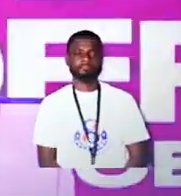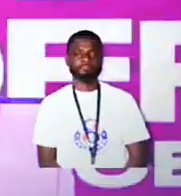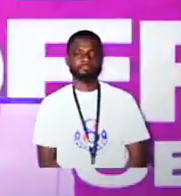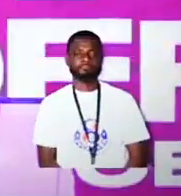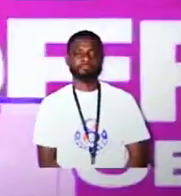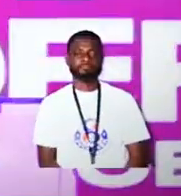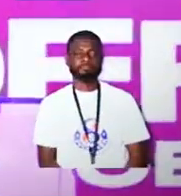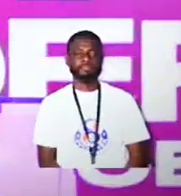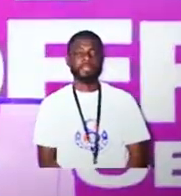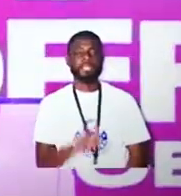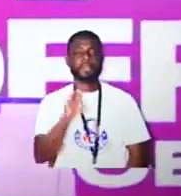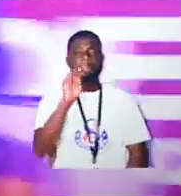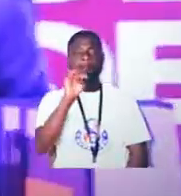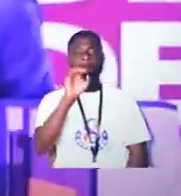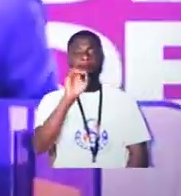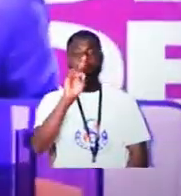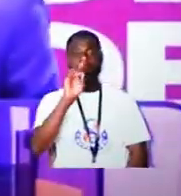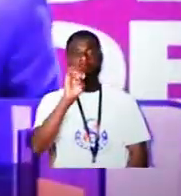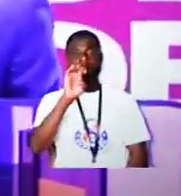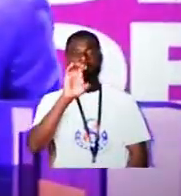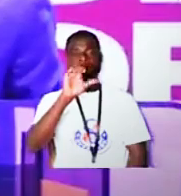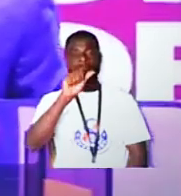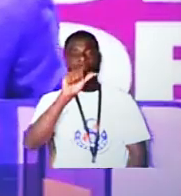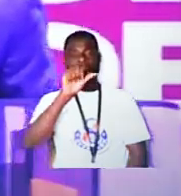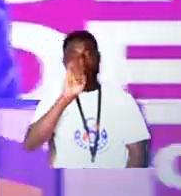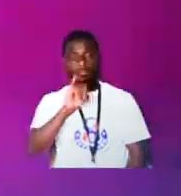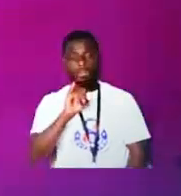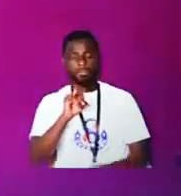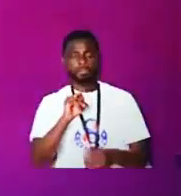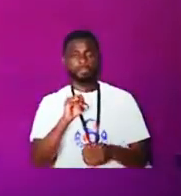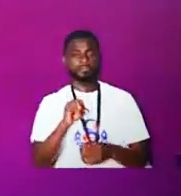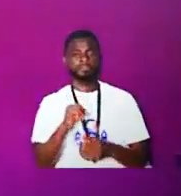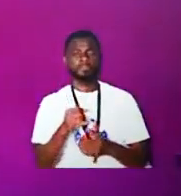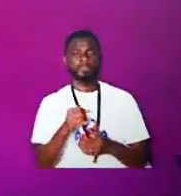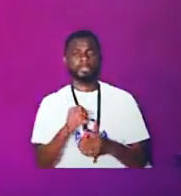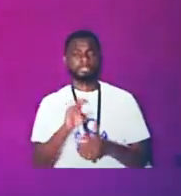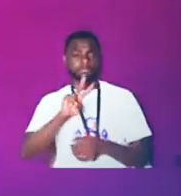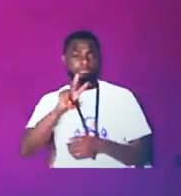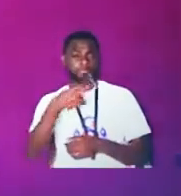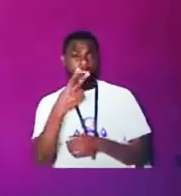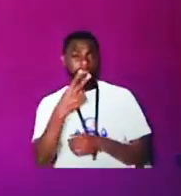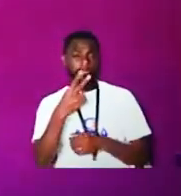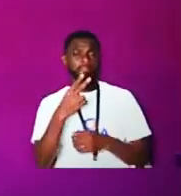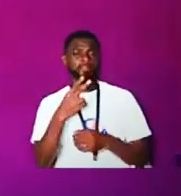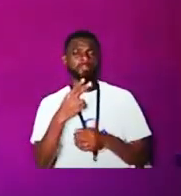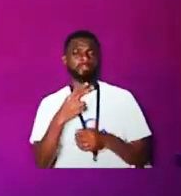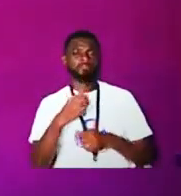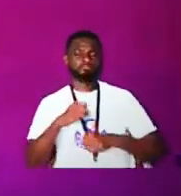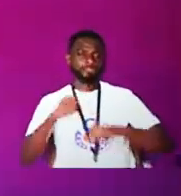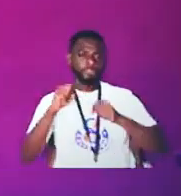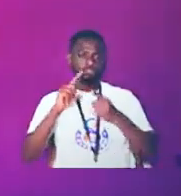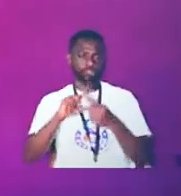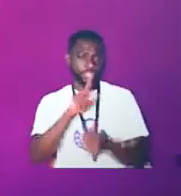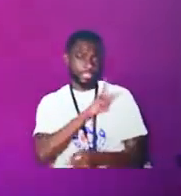verse 3. Mordecai, the Jew, was second in rank to King Xerxes,